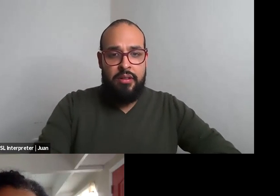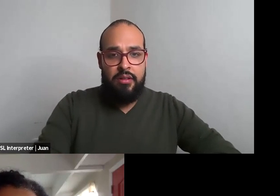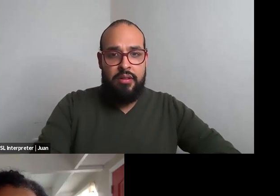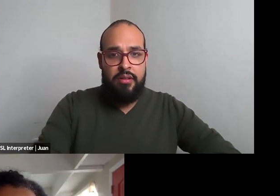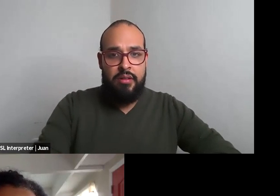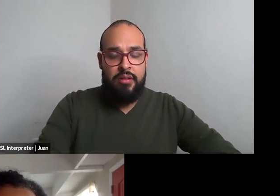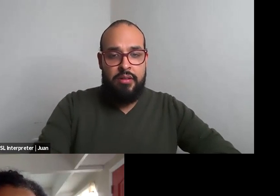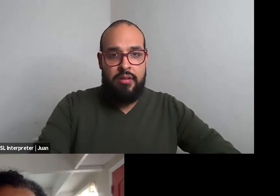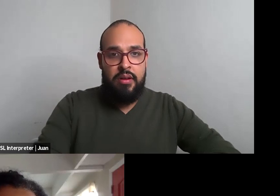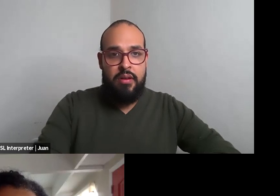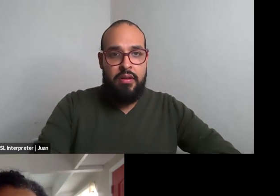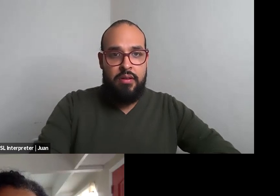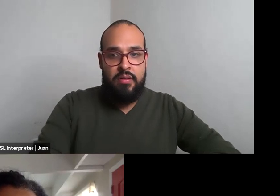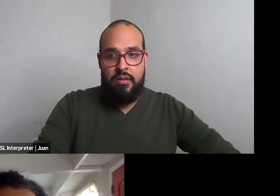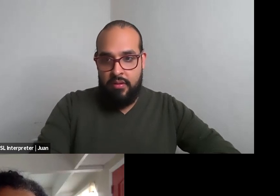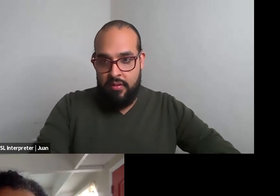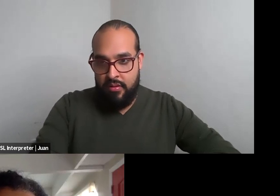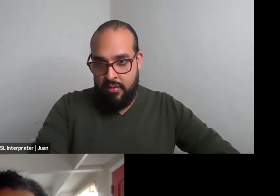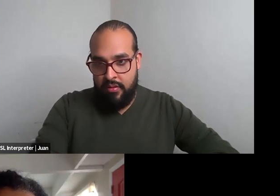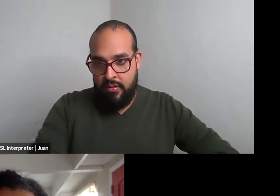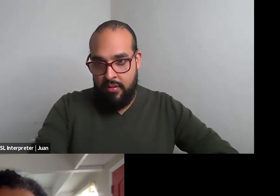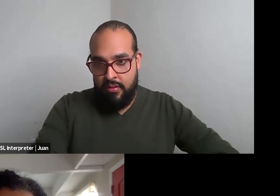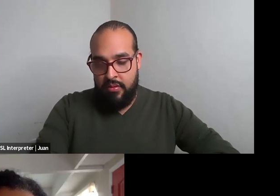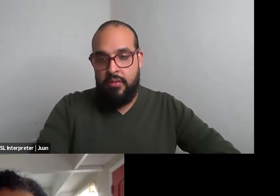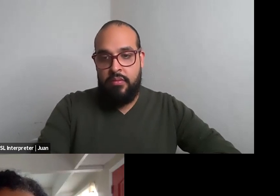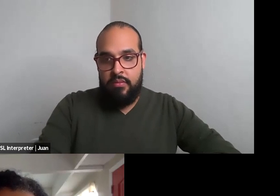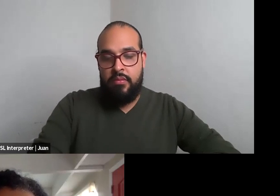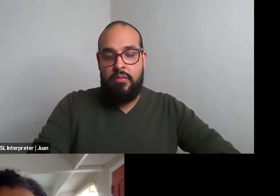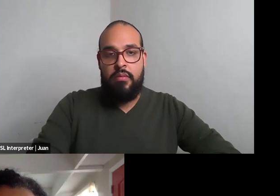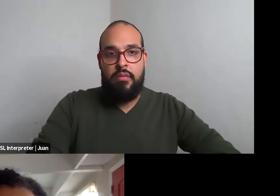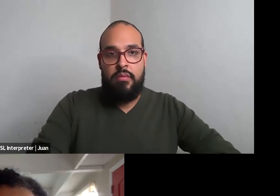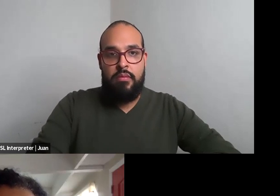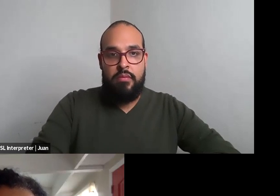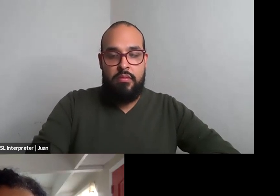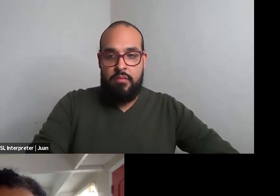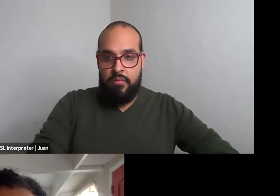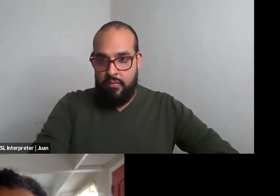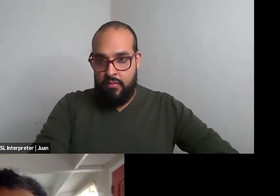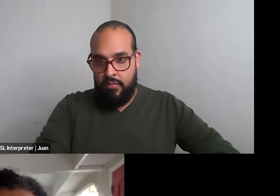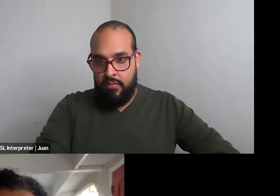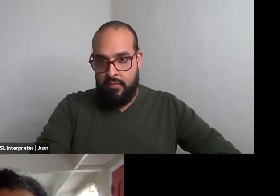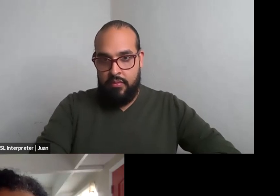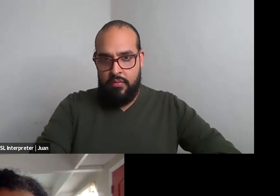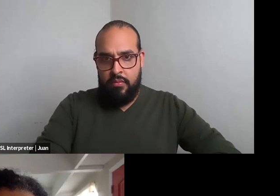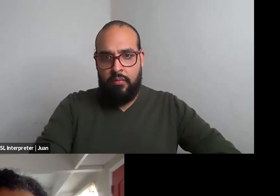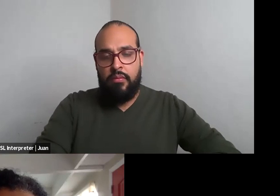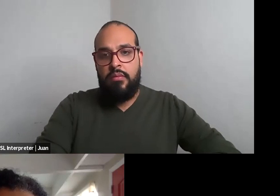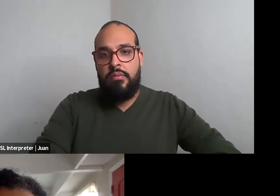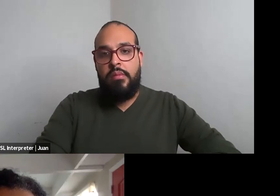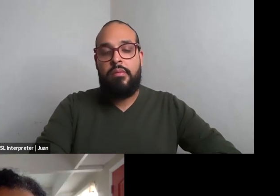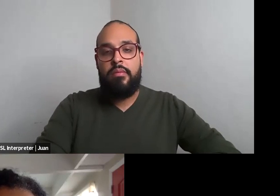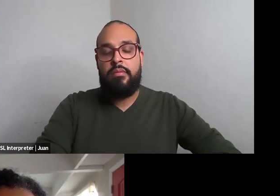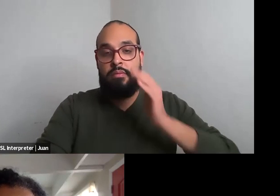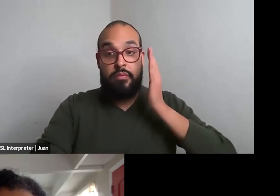10 minutes, but I think just based on time, we should probably just give them 7 minutes. Oh, and Nita, I didn't get a